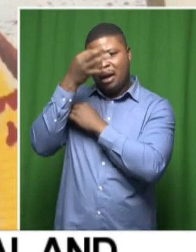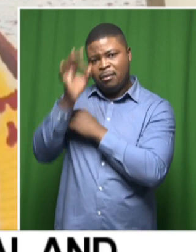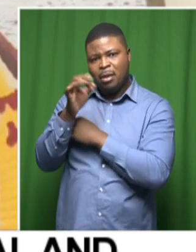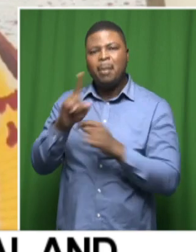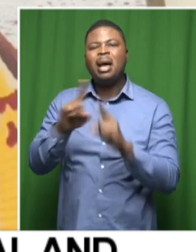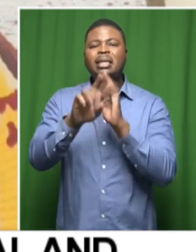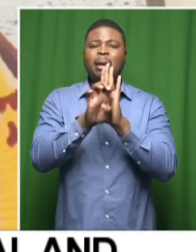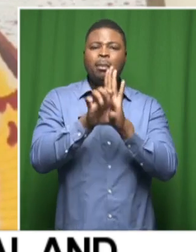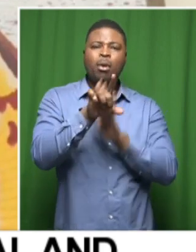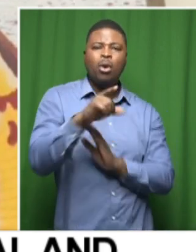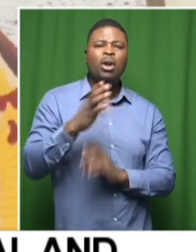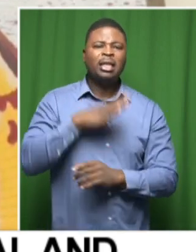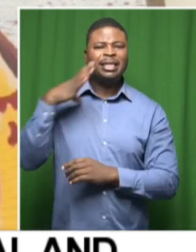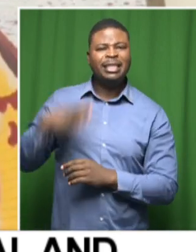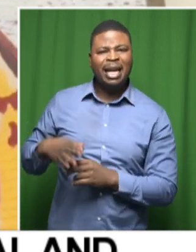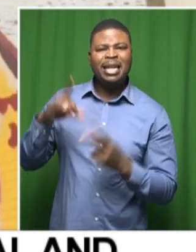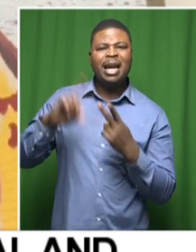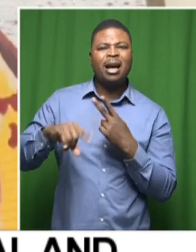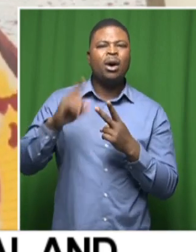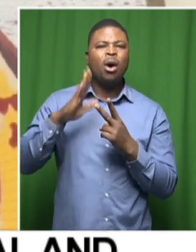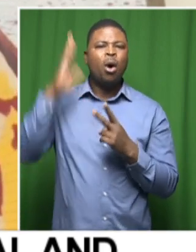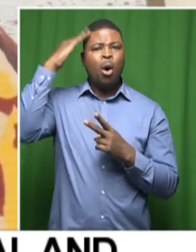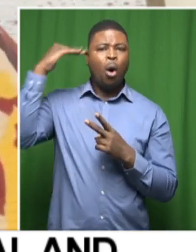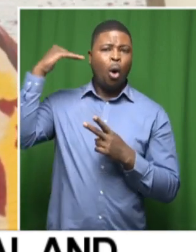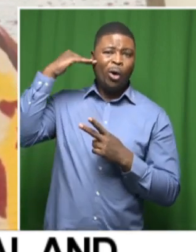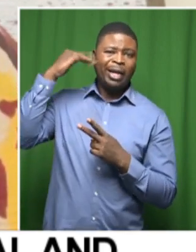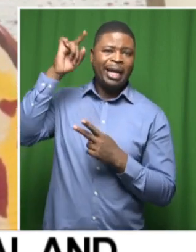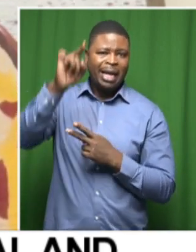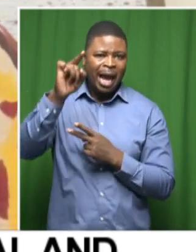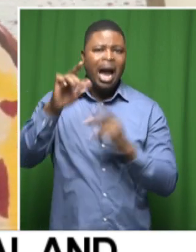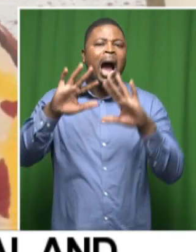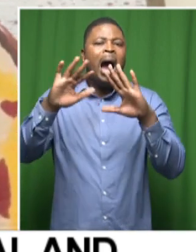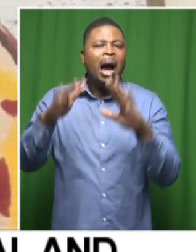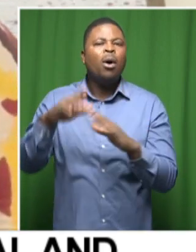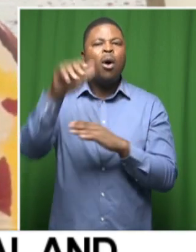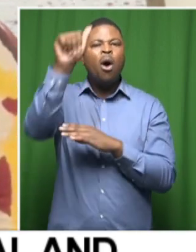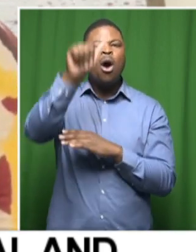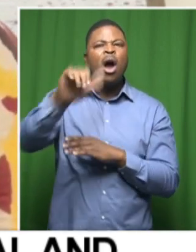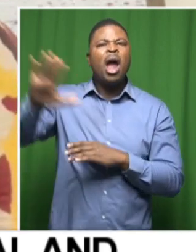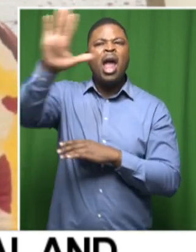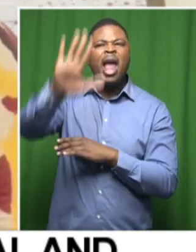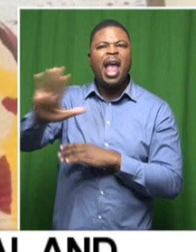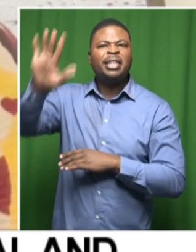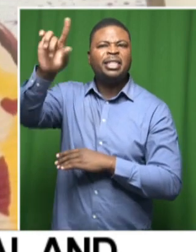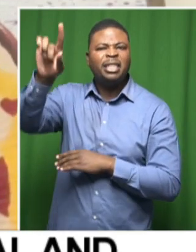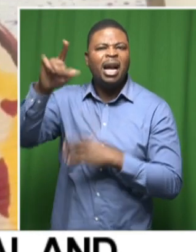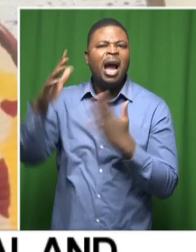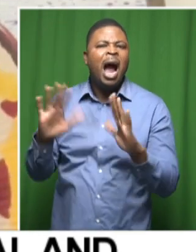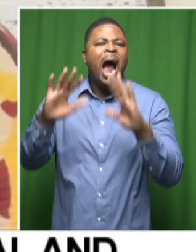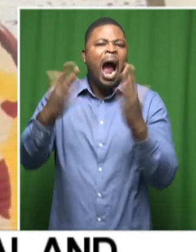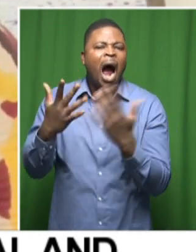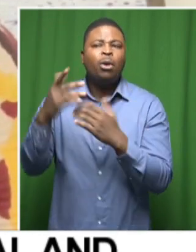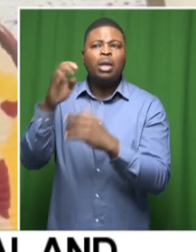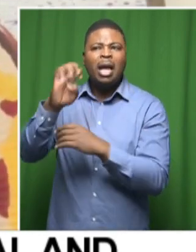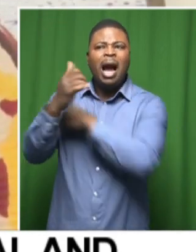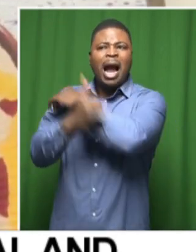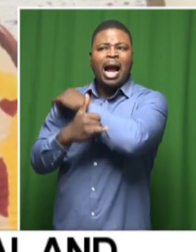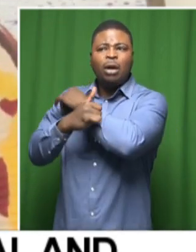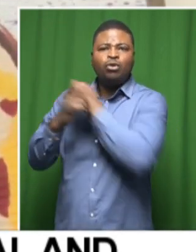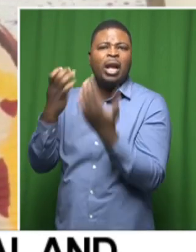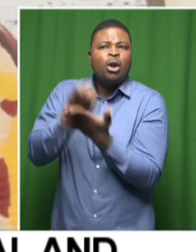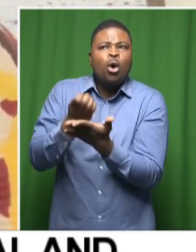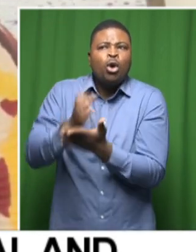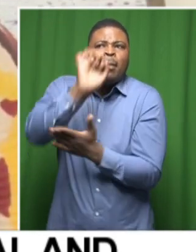China, Korea, other Asian countries, how did they grow their economies? Where they are to be right now? Because